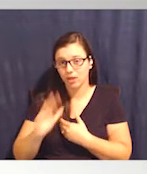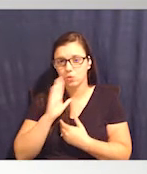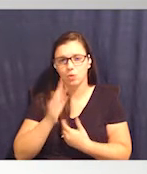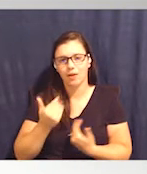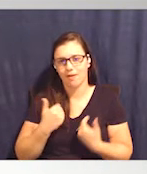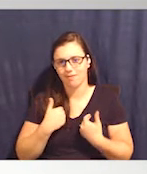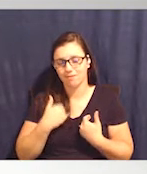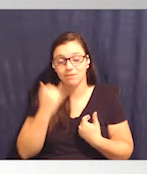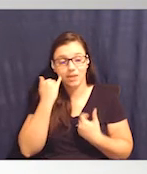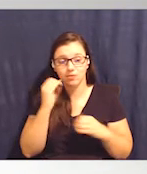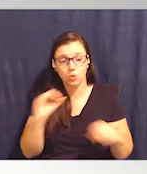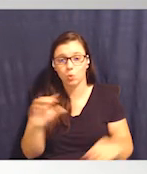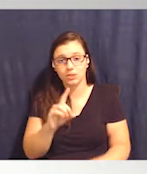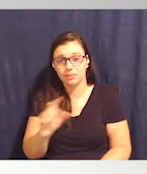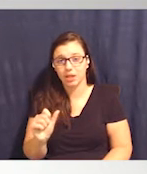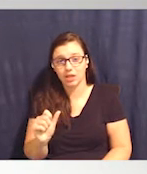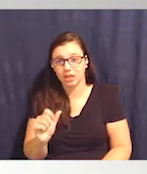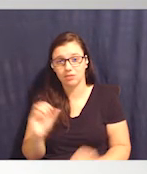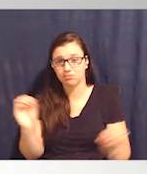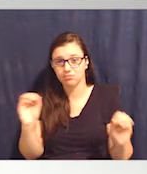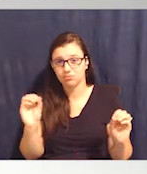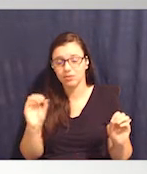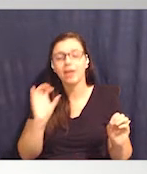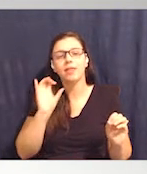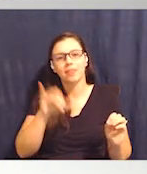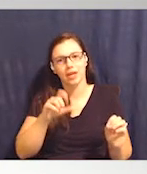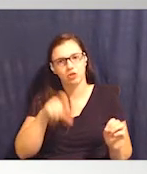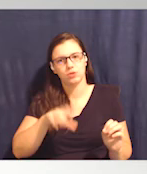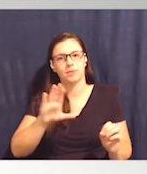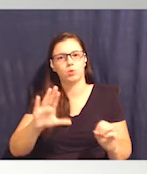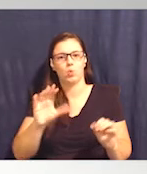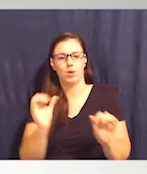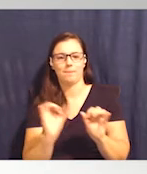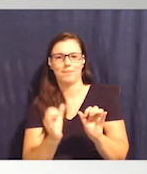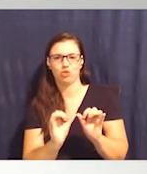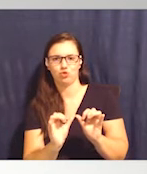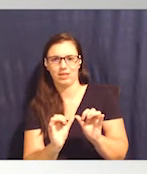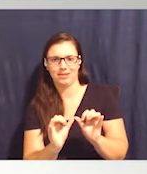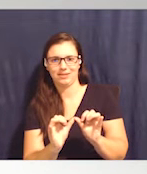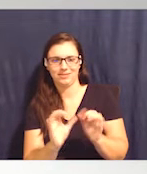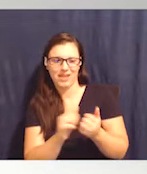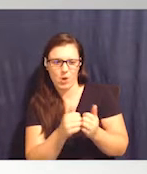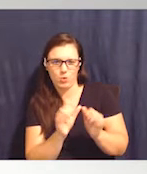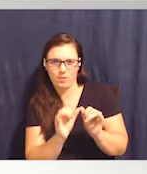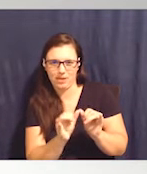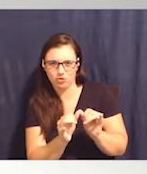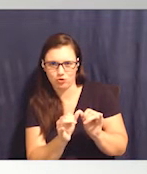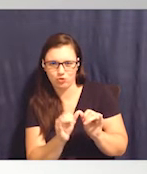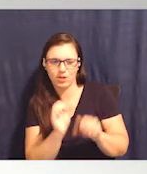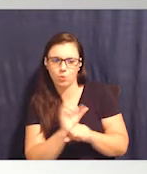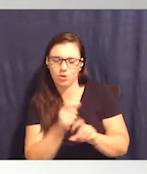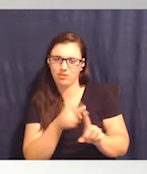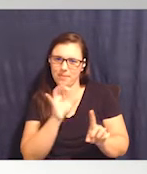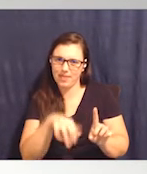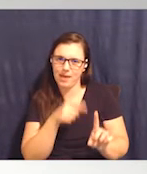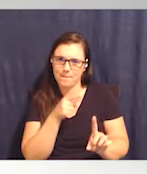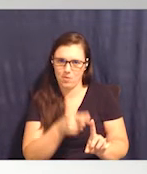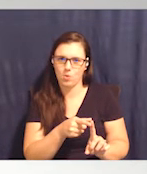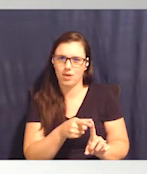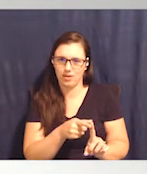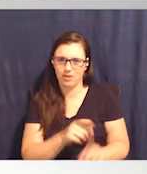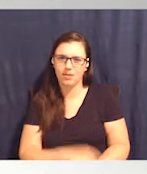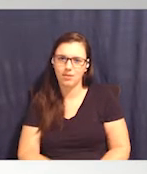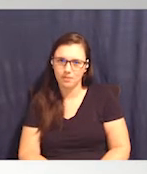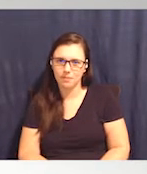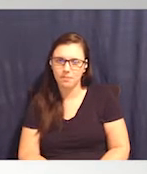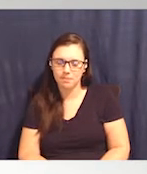at all. That should be your measuring stick to start with and to work from that point. Okay?